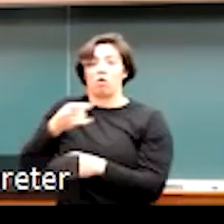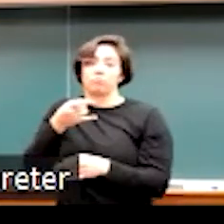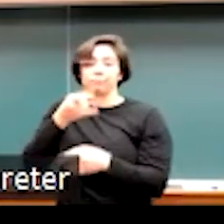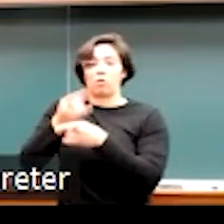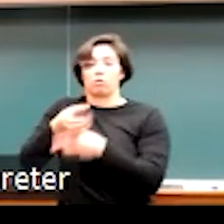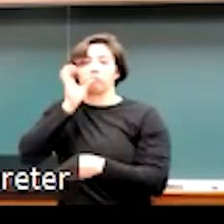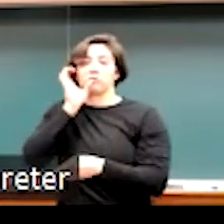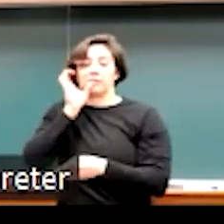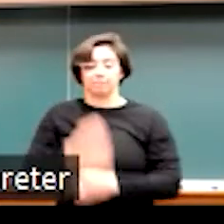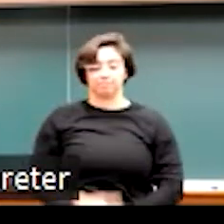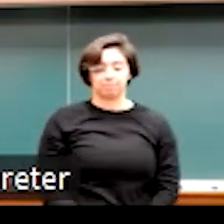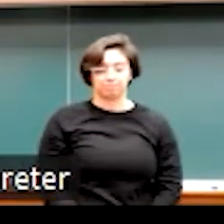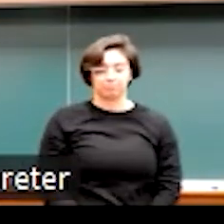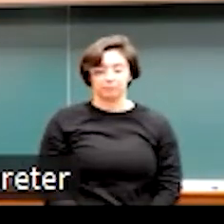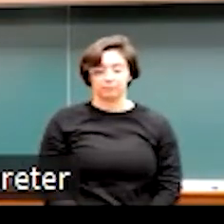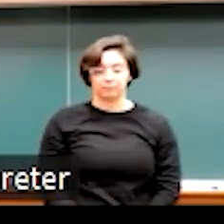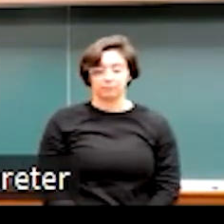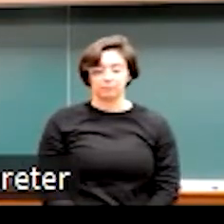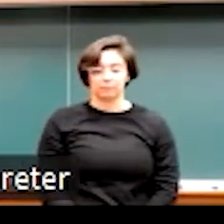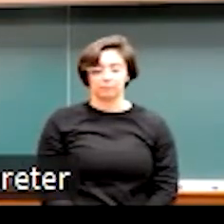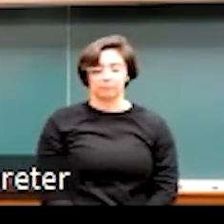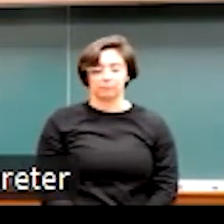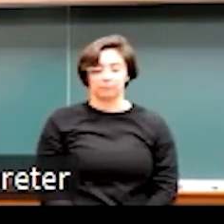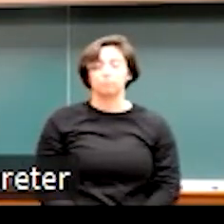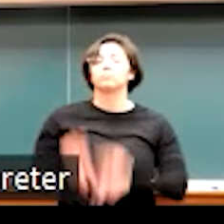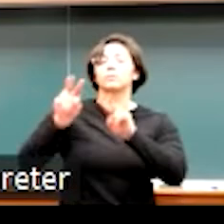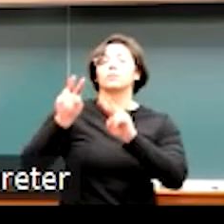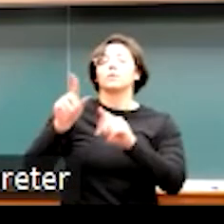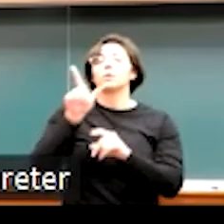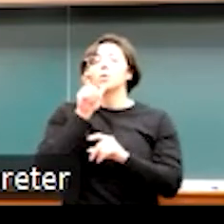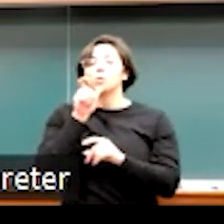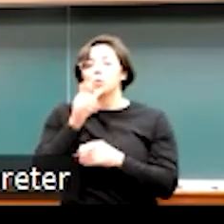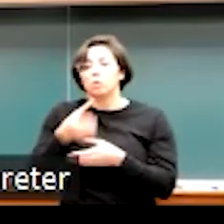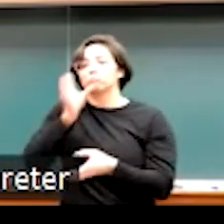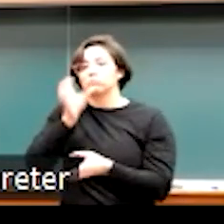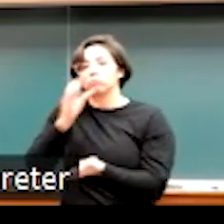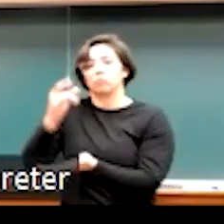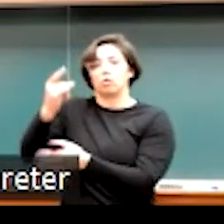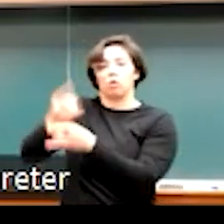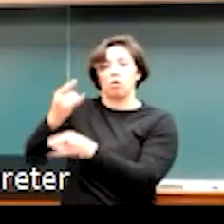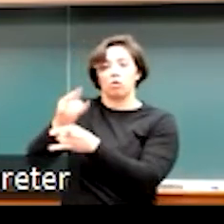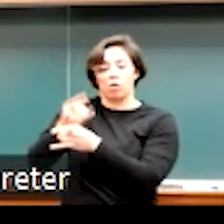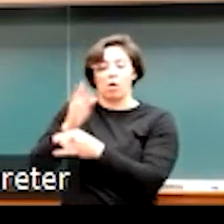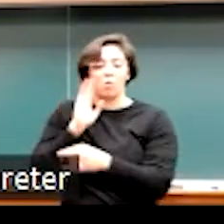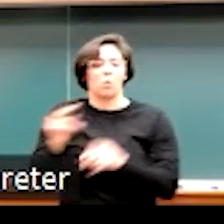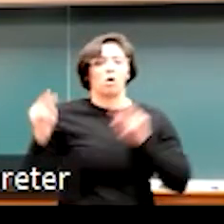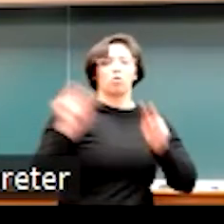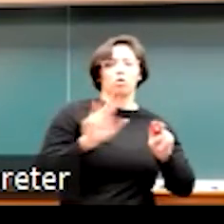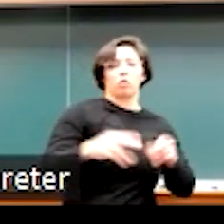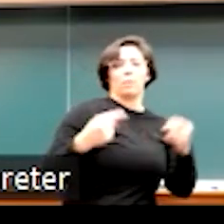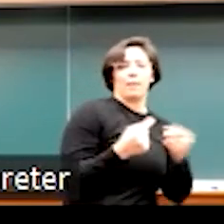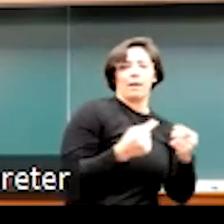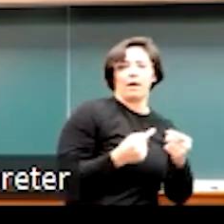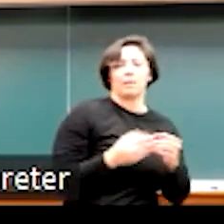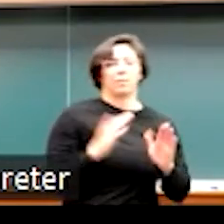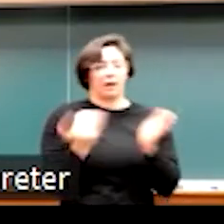237 moderate to heavy drinkers, again with no chronic pain. And this time we used that same capsaicin, but let me make